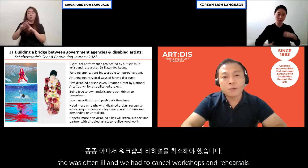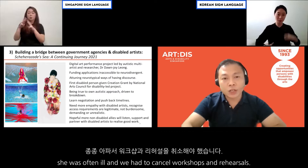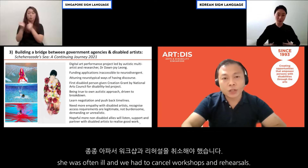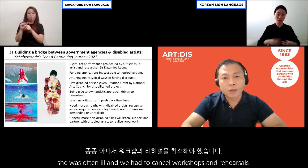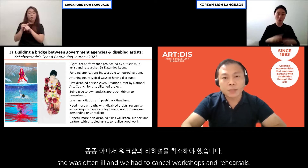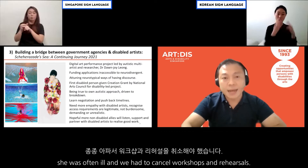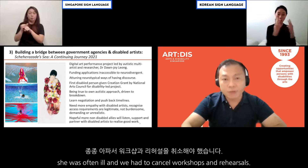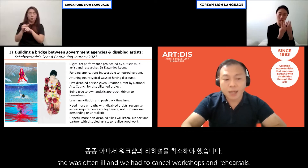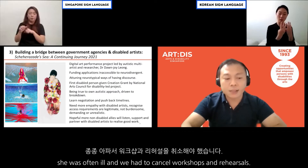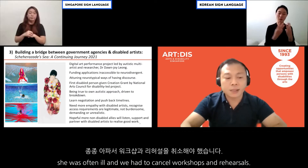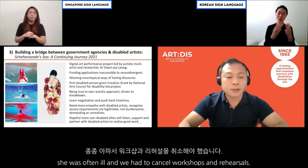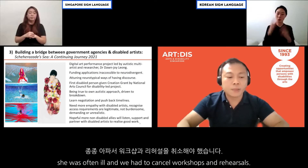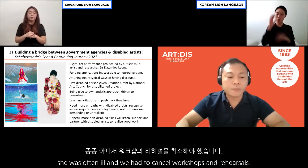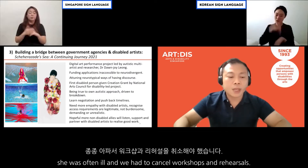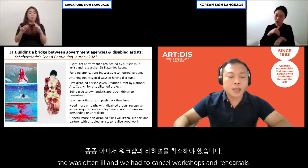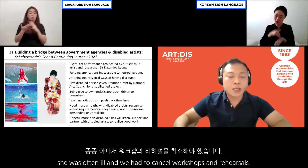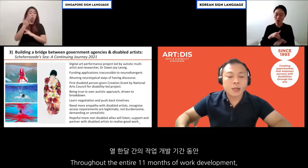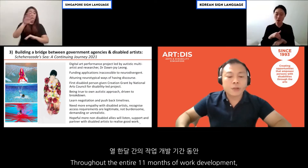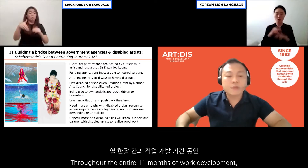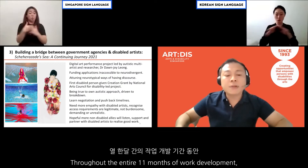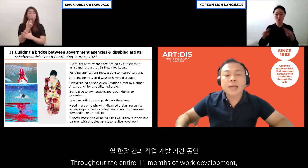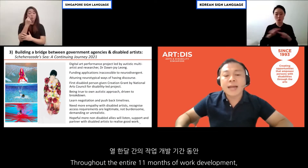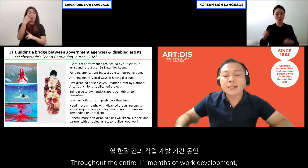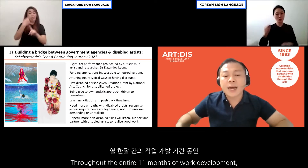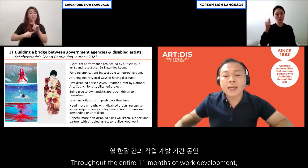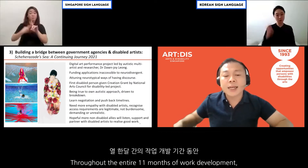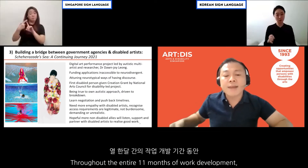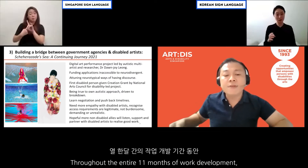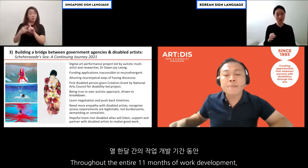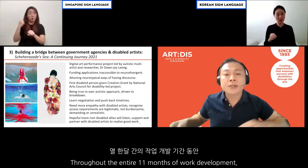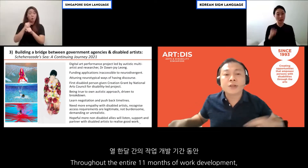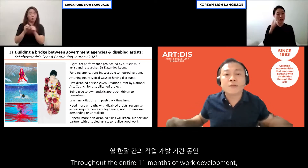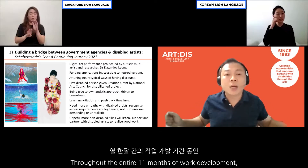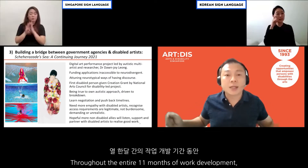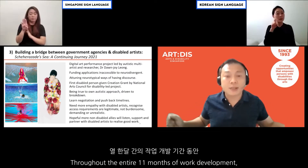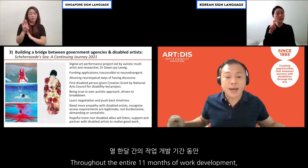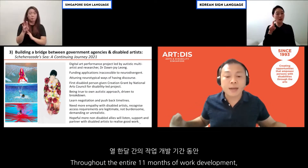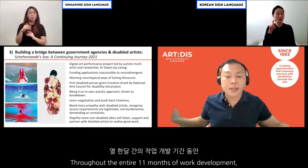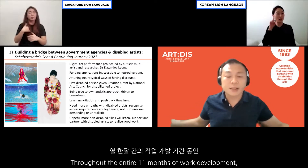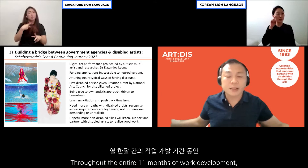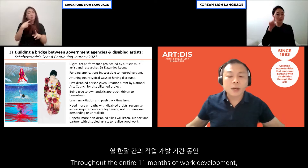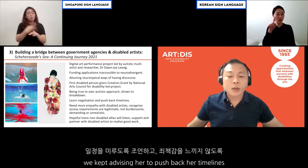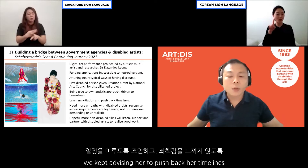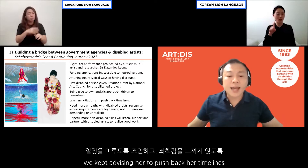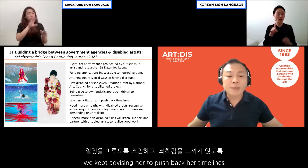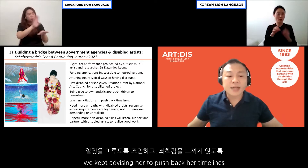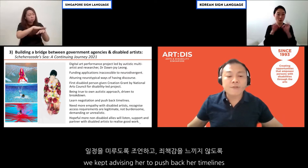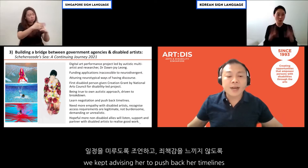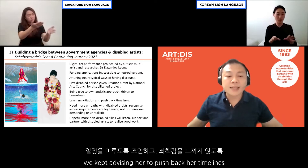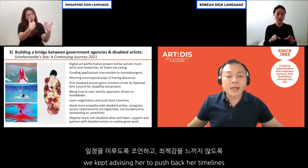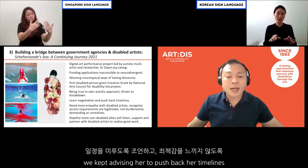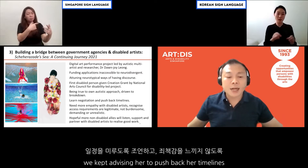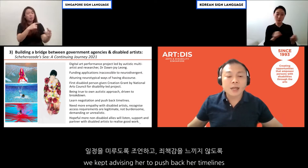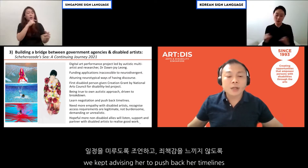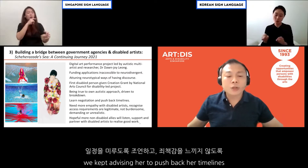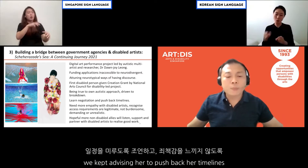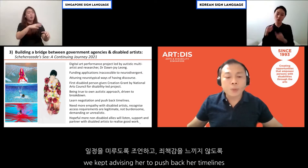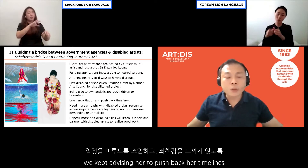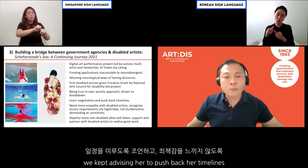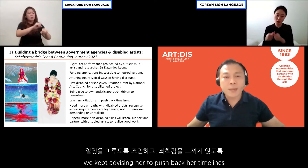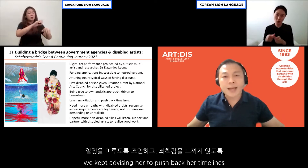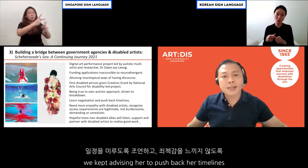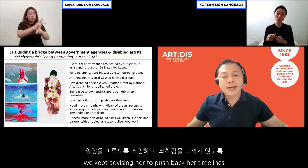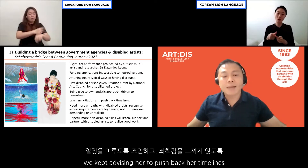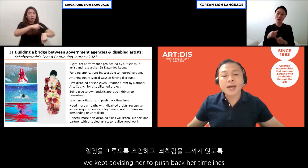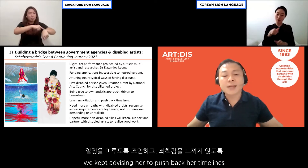cancel workshops and rehearsals. Throughout the entire 11 months of work development, we kept advising her to